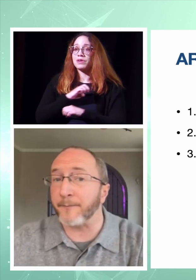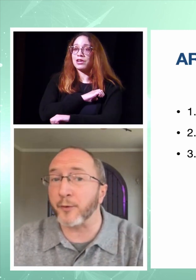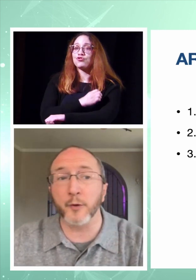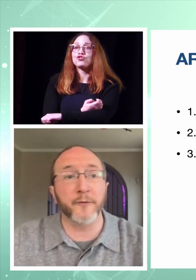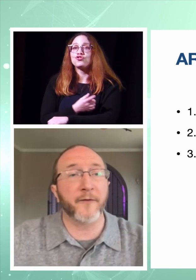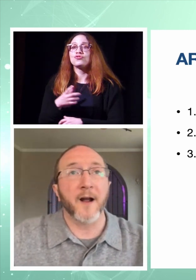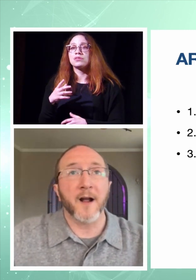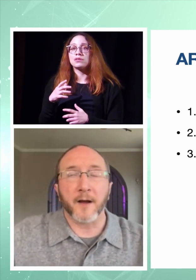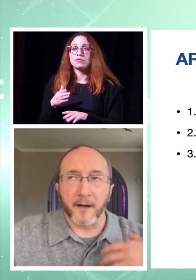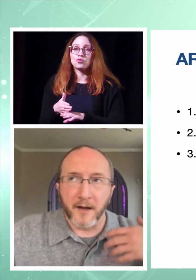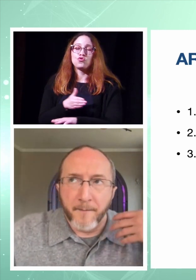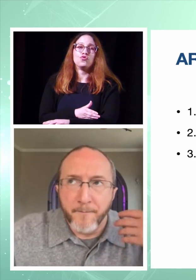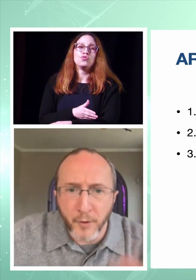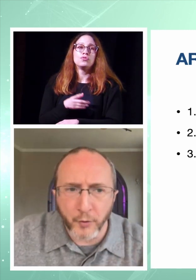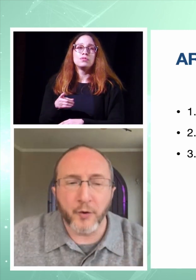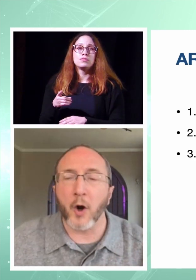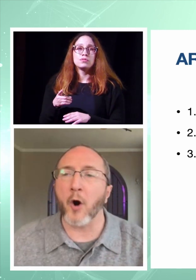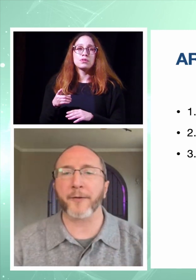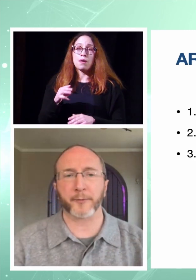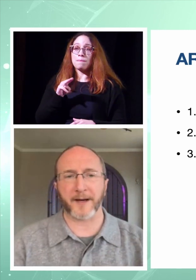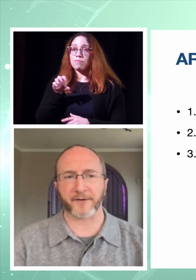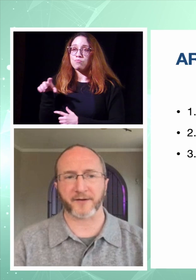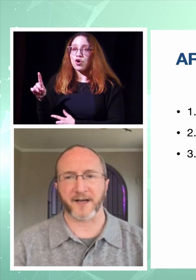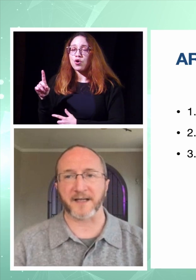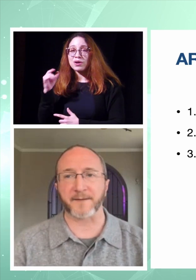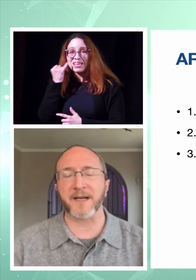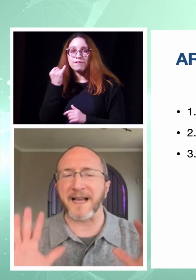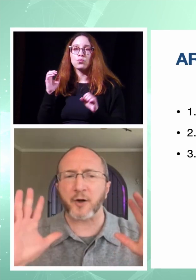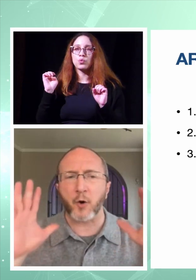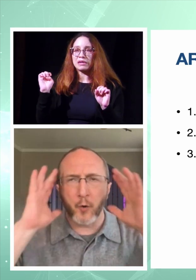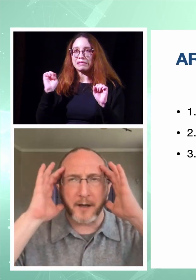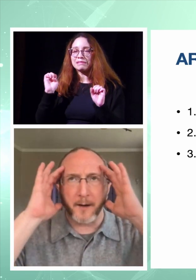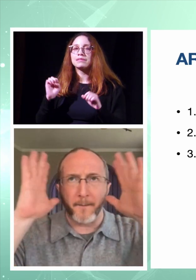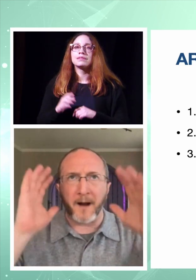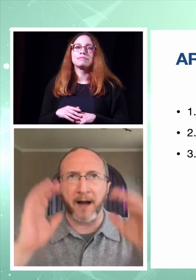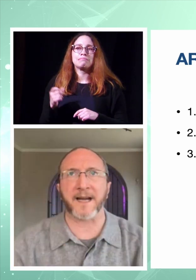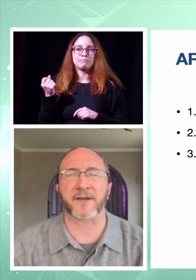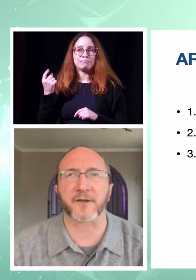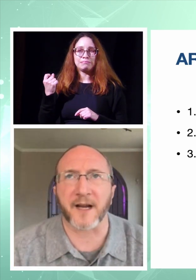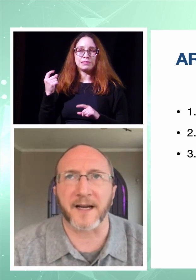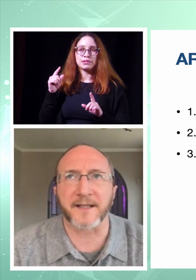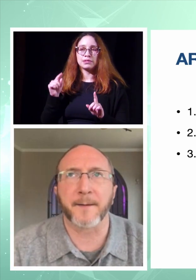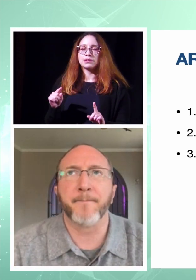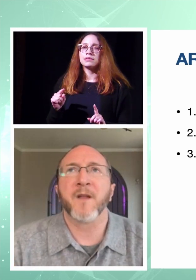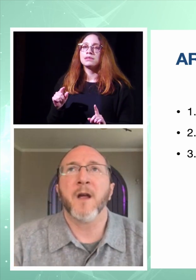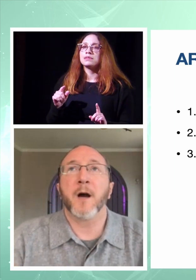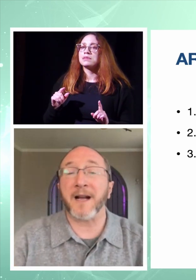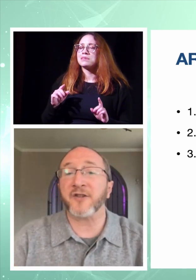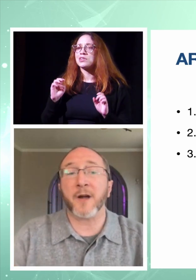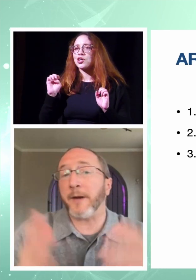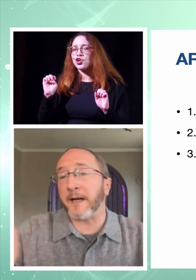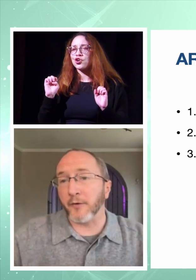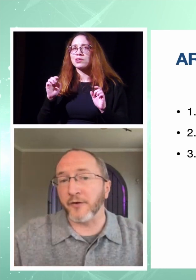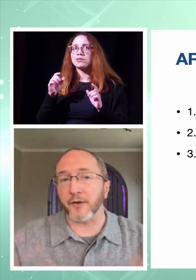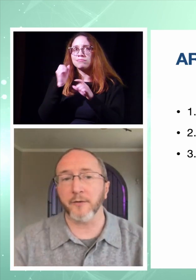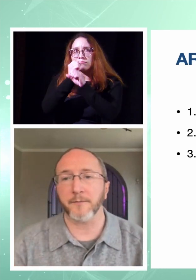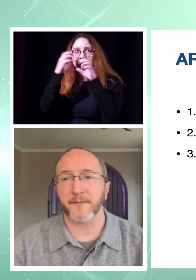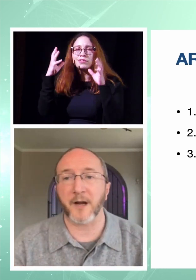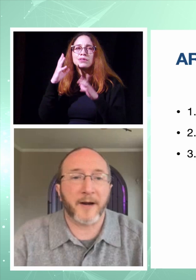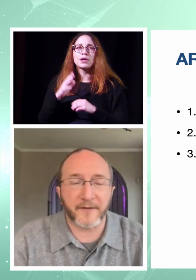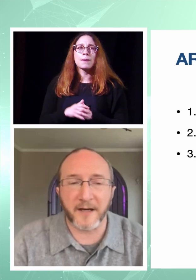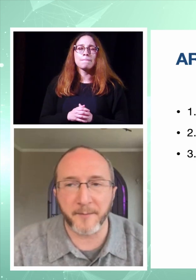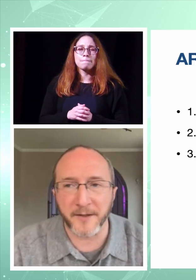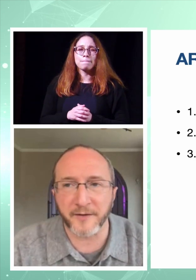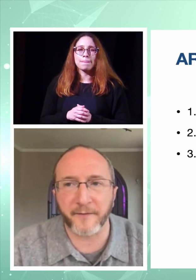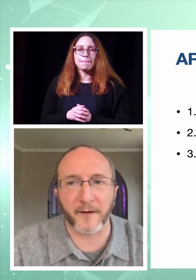levels and improve mood all through exercise. But as a quick mind exercise, imagine that we cloned you.